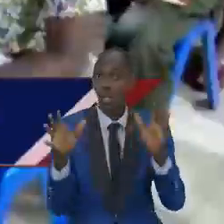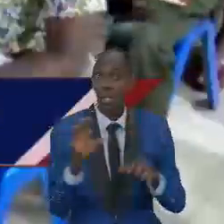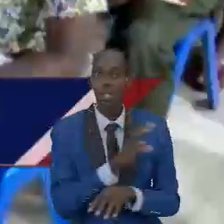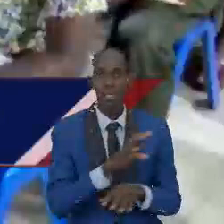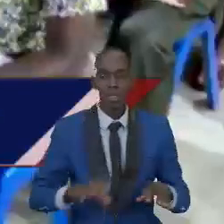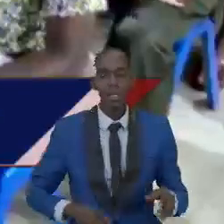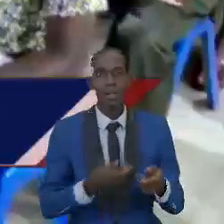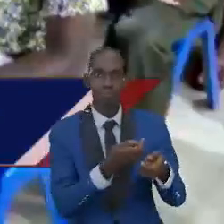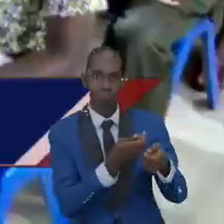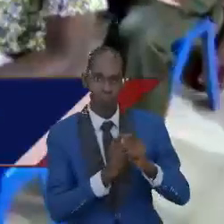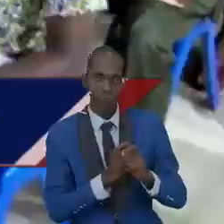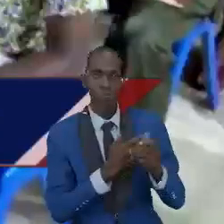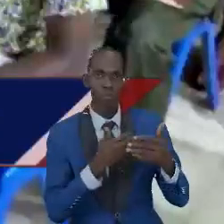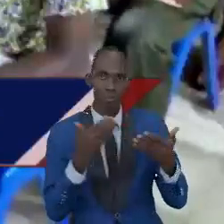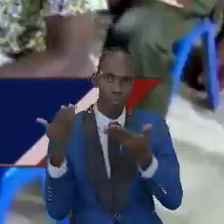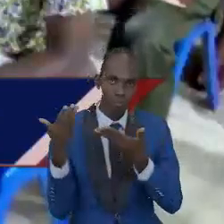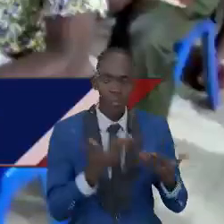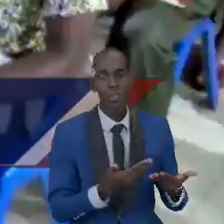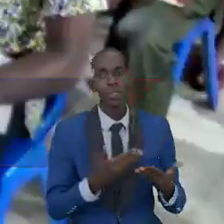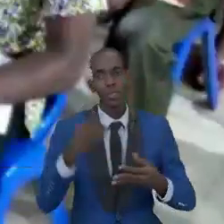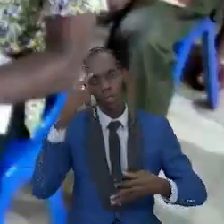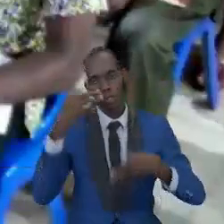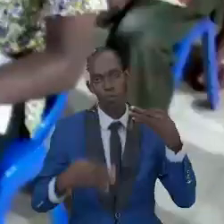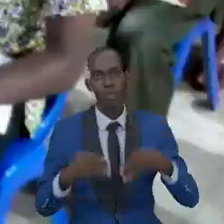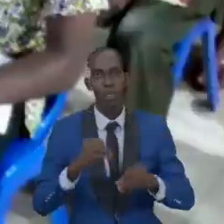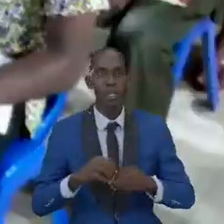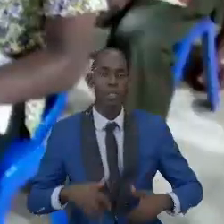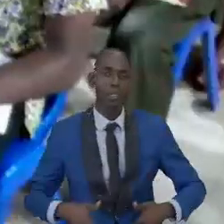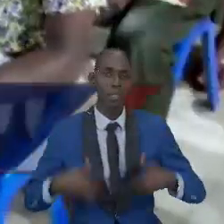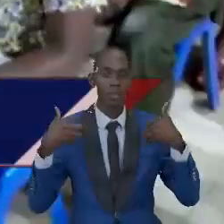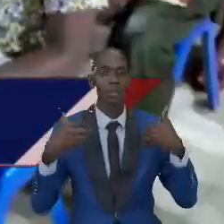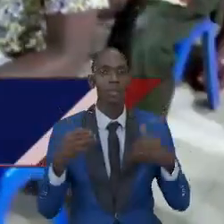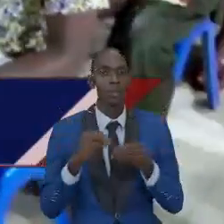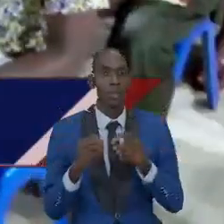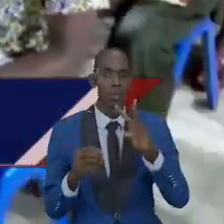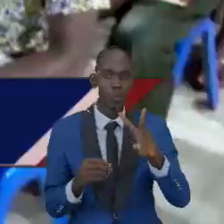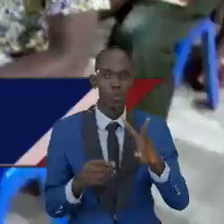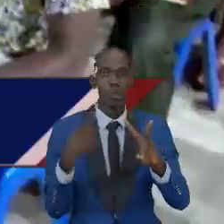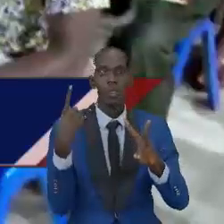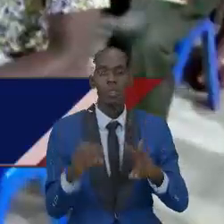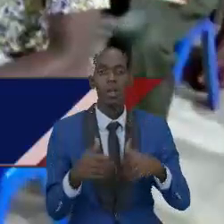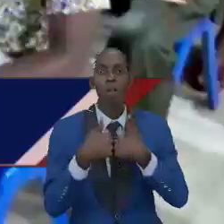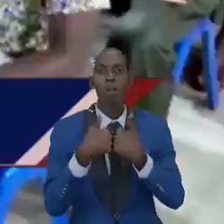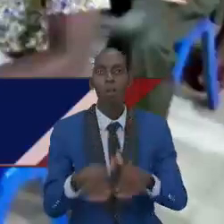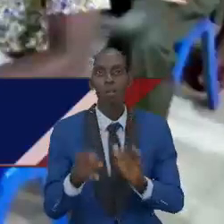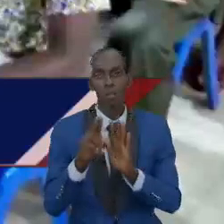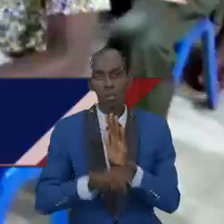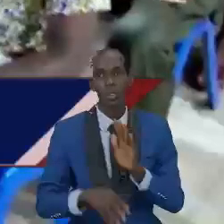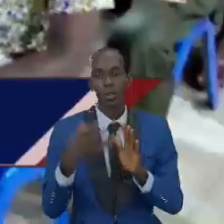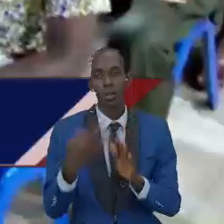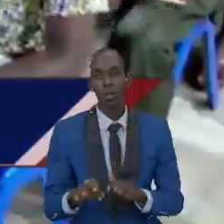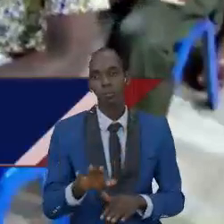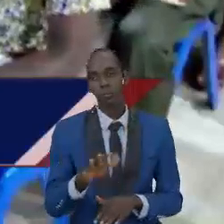attracts judgment in fury. Number two, the lostness of compromisers